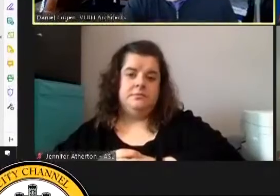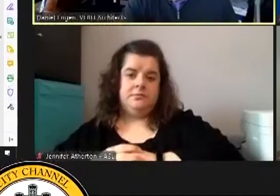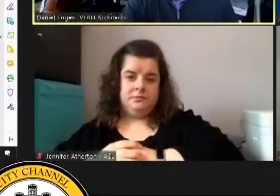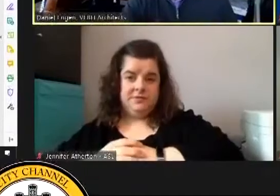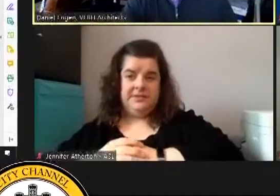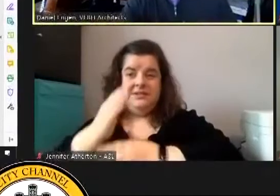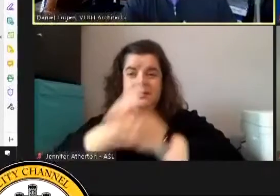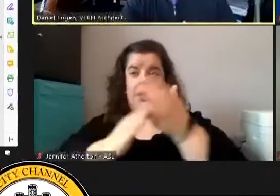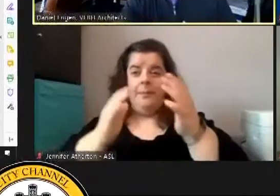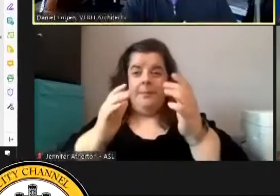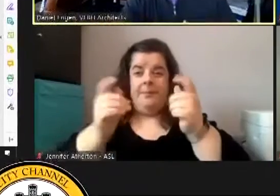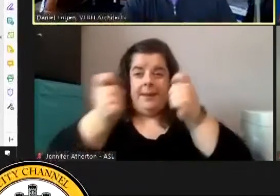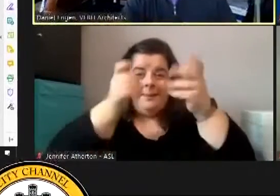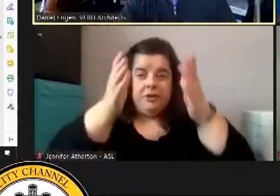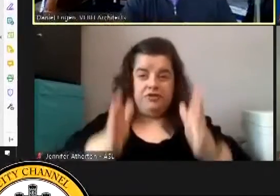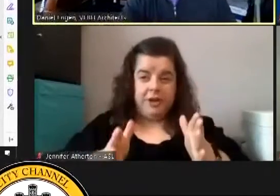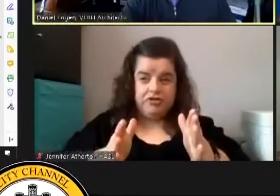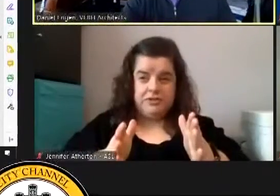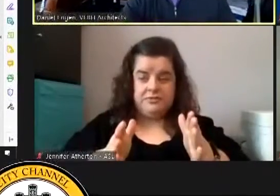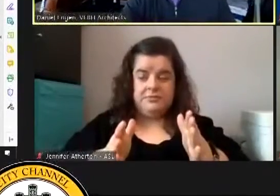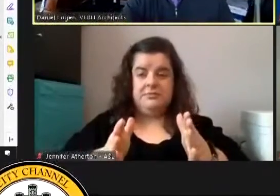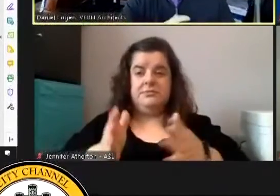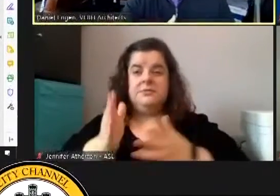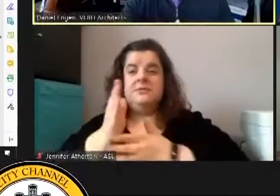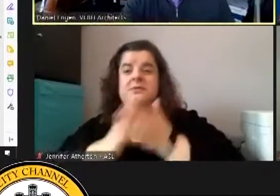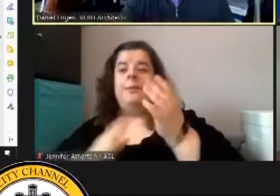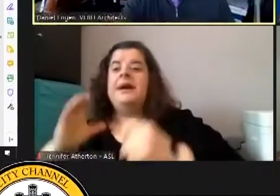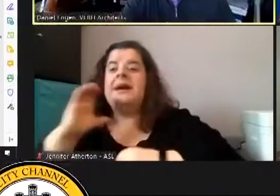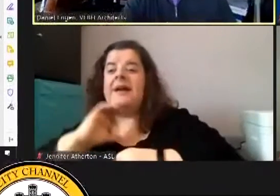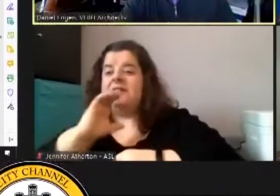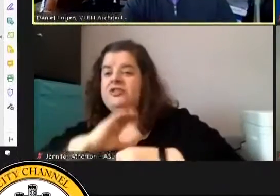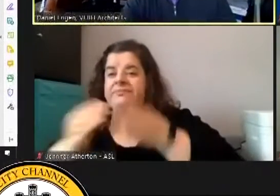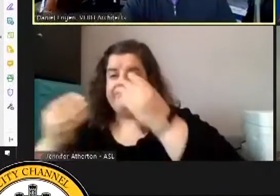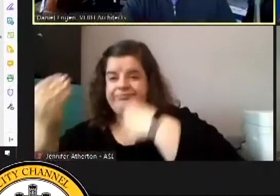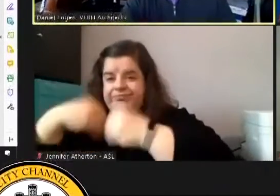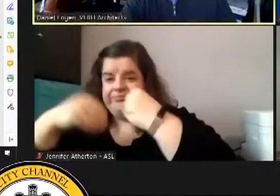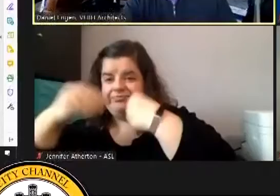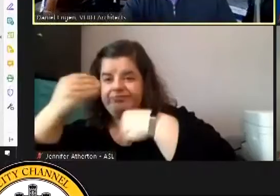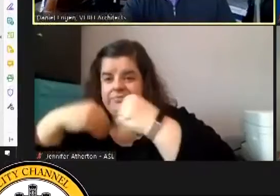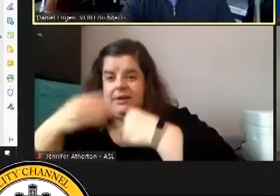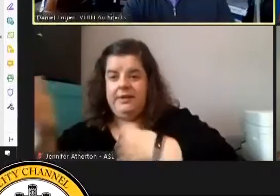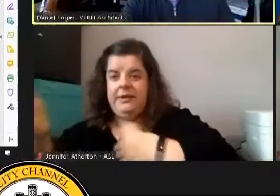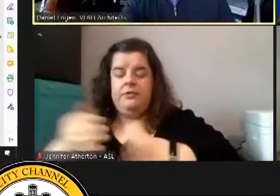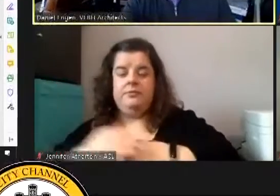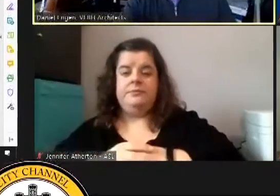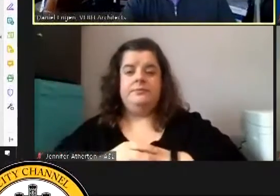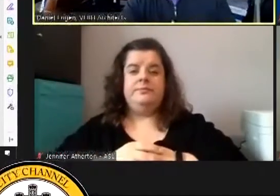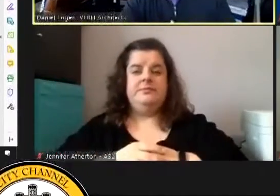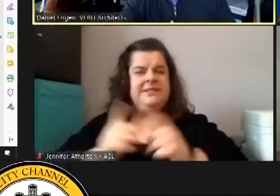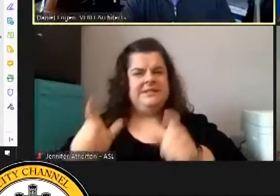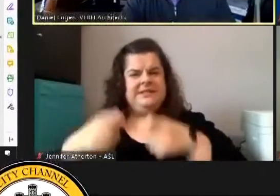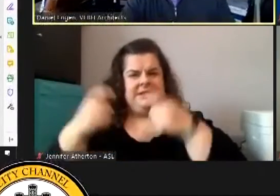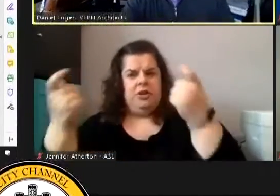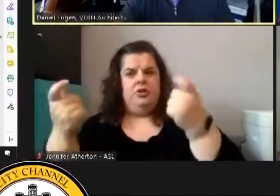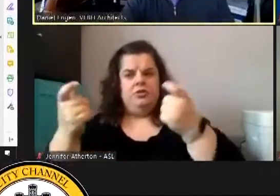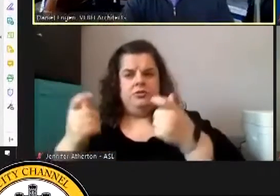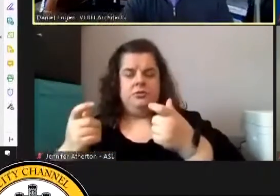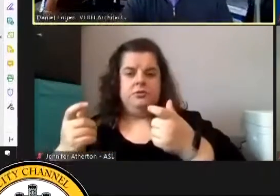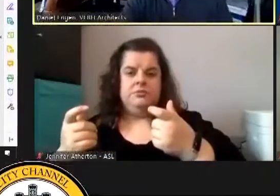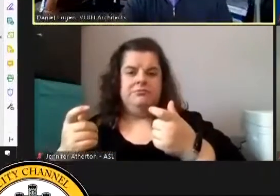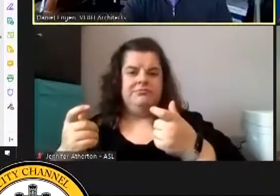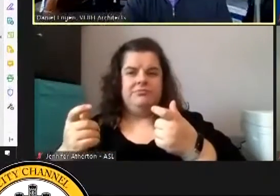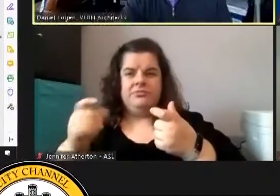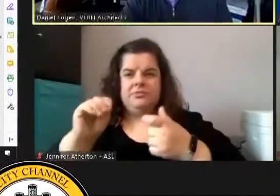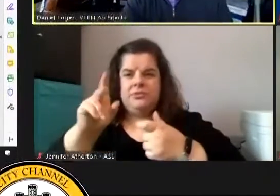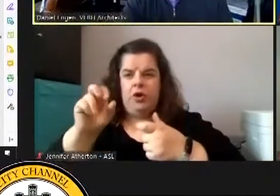administration building, and it has a cafeteria in there, which is very large, and it's oversized for the